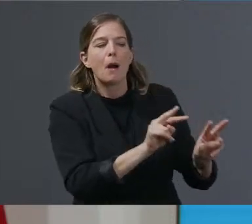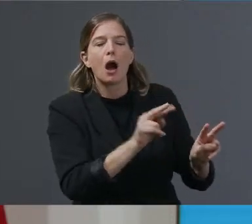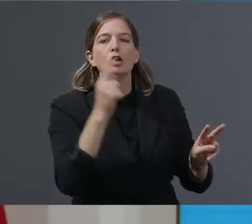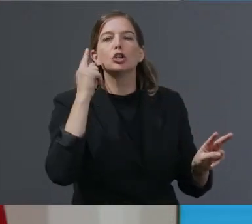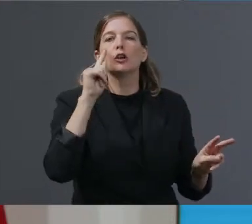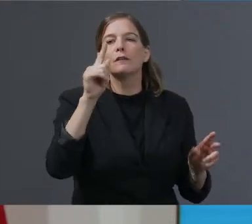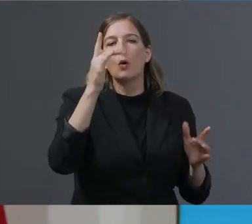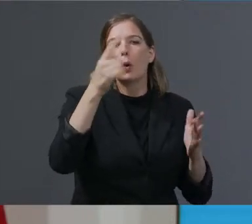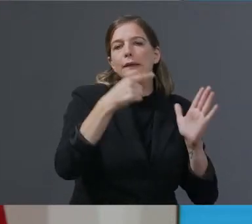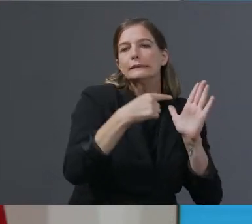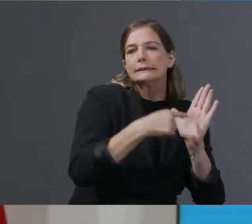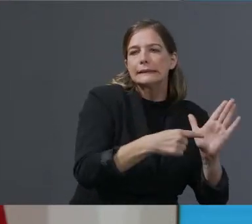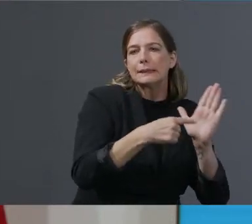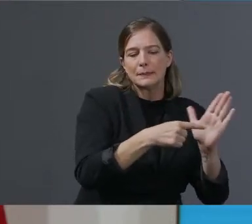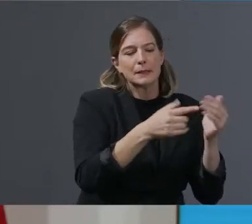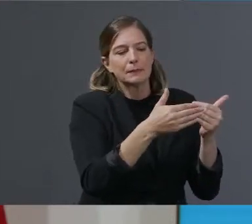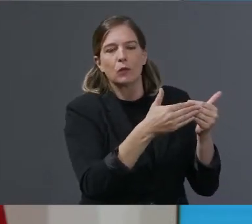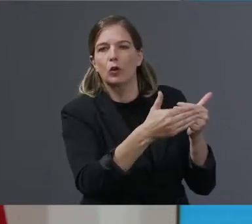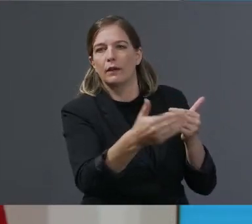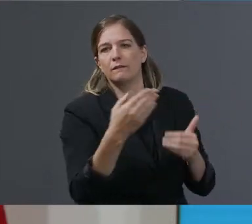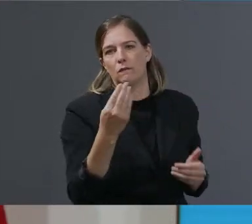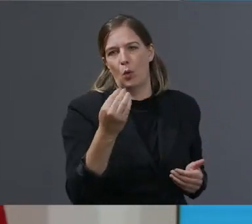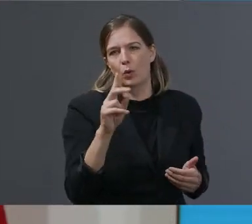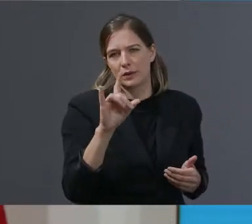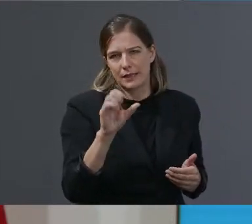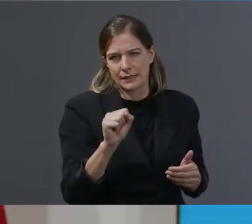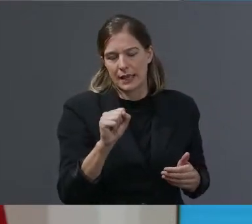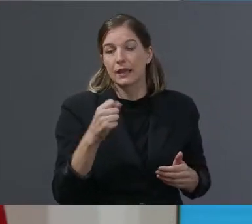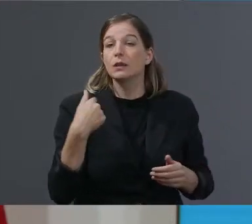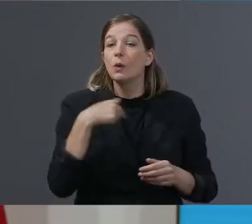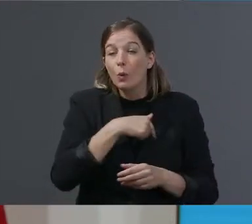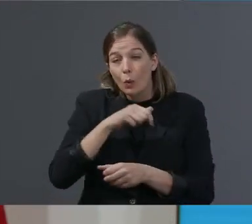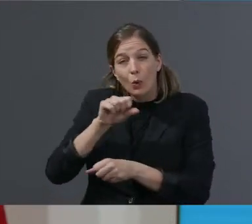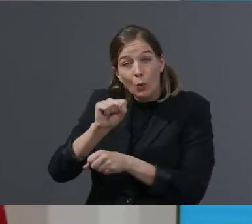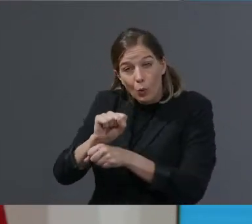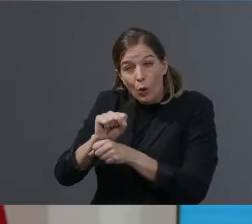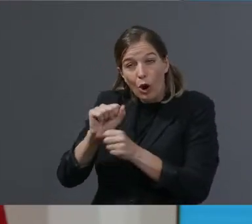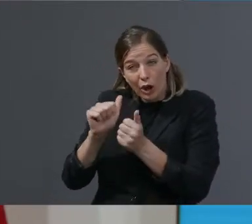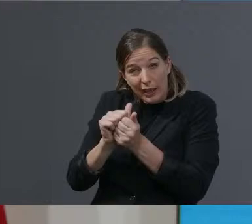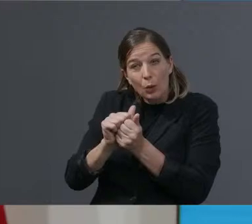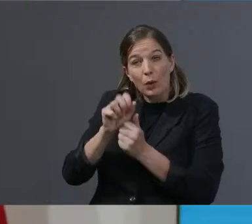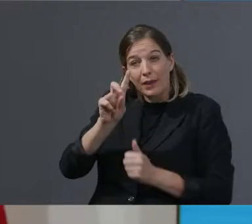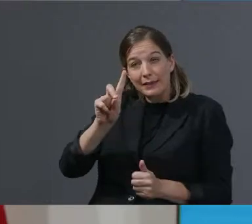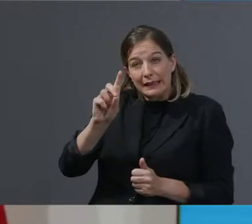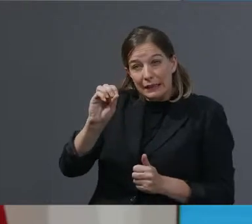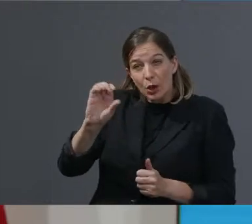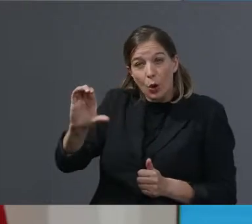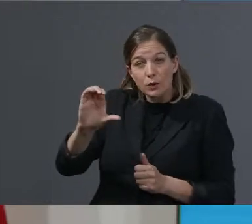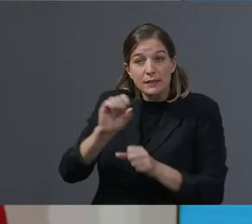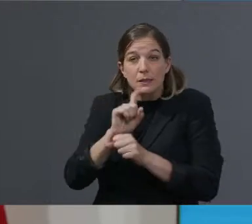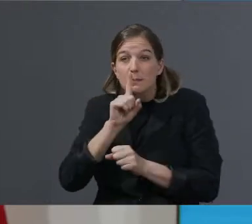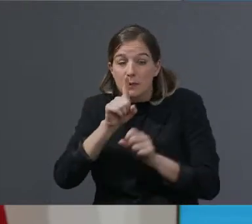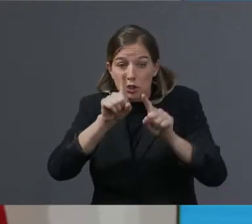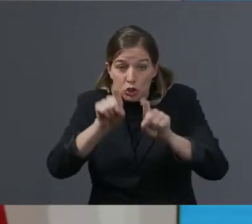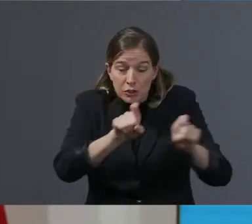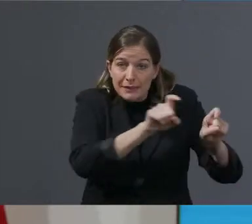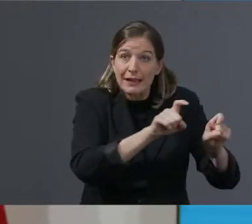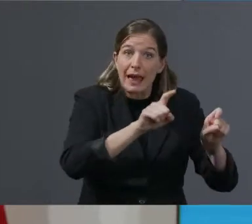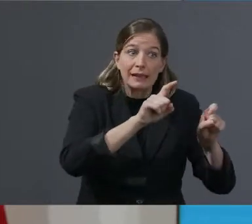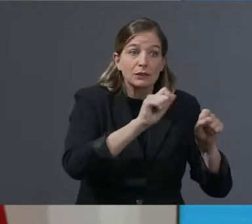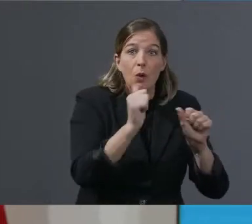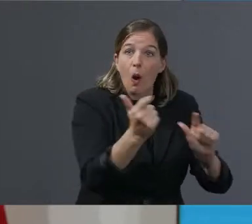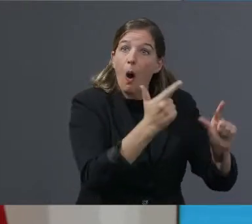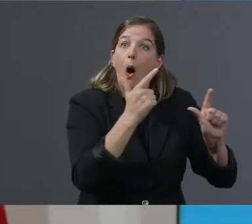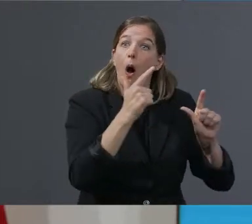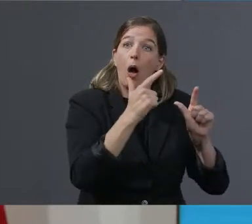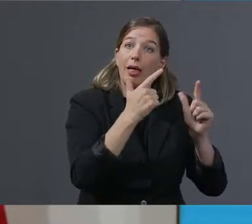next 14 days. We are working with them to get the inmates tested, like we said, and we're working with them to implement infection control. We